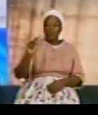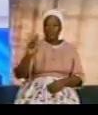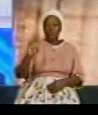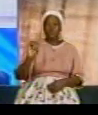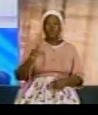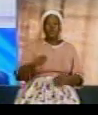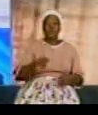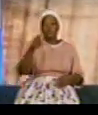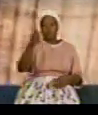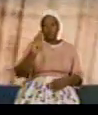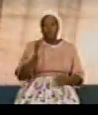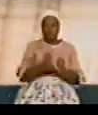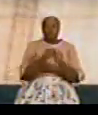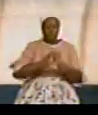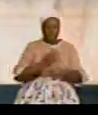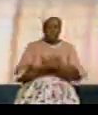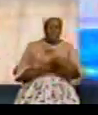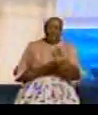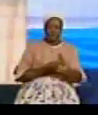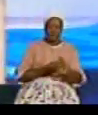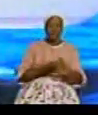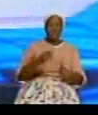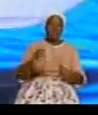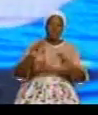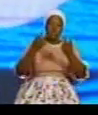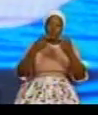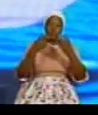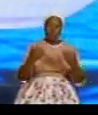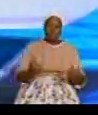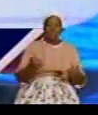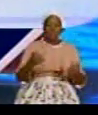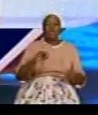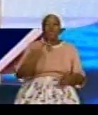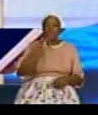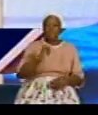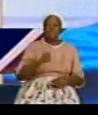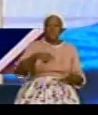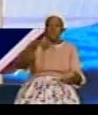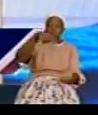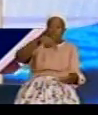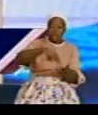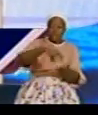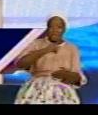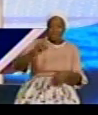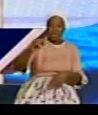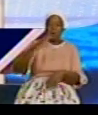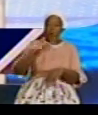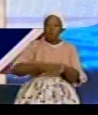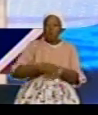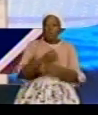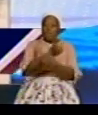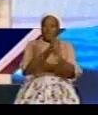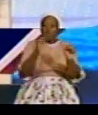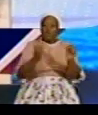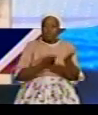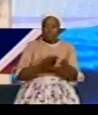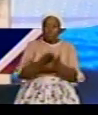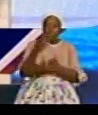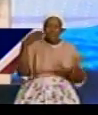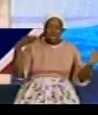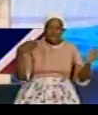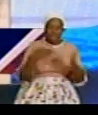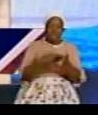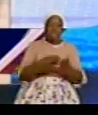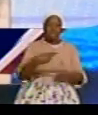message today, standing for redemptive truth against religious